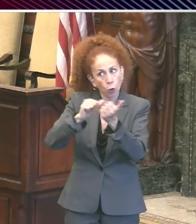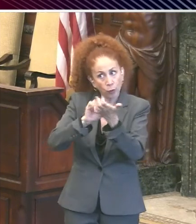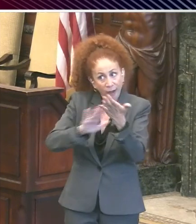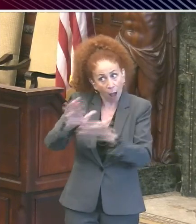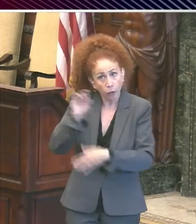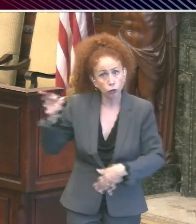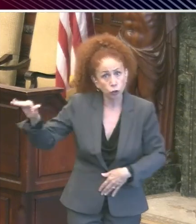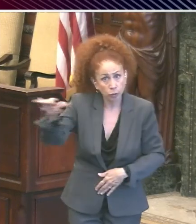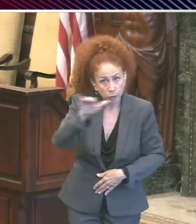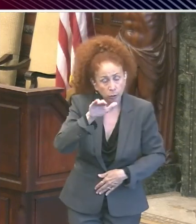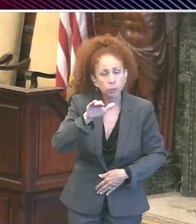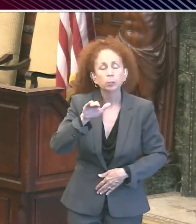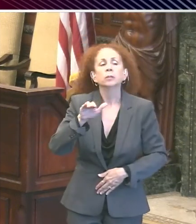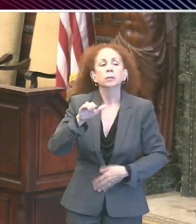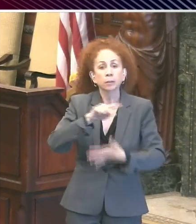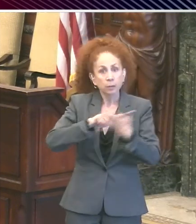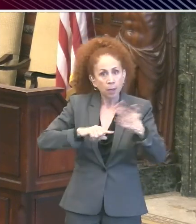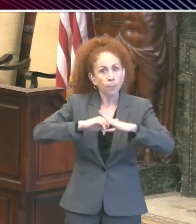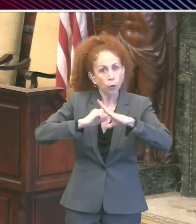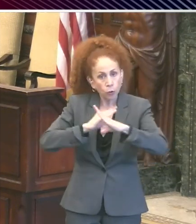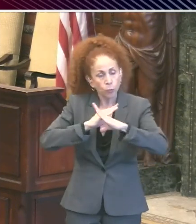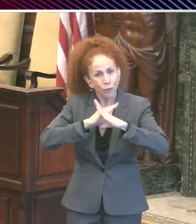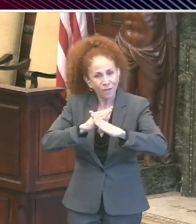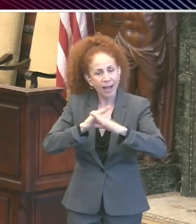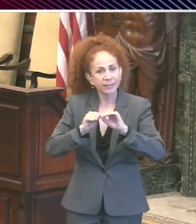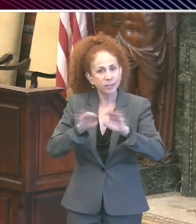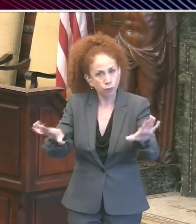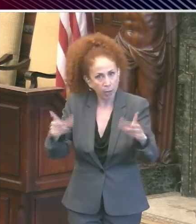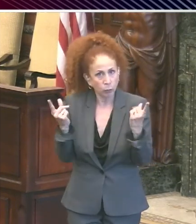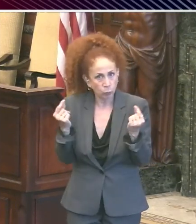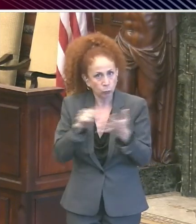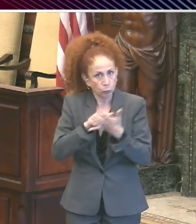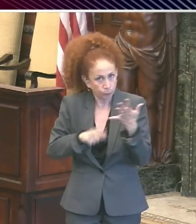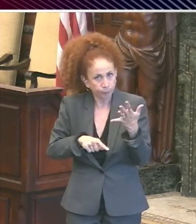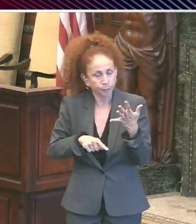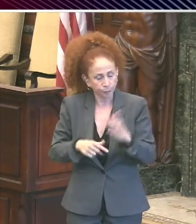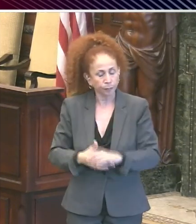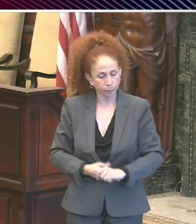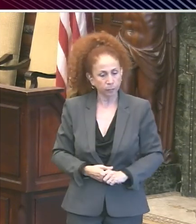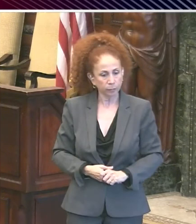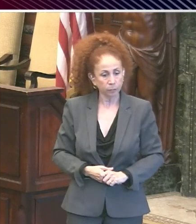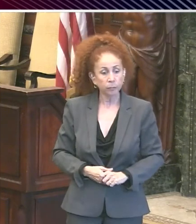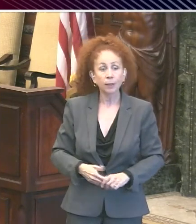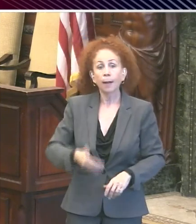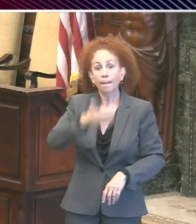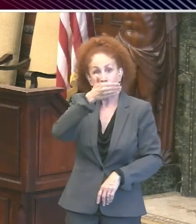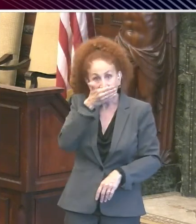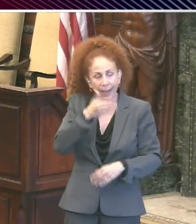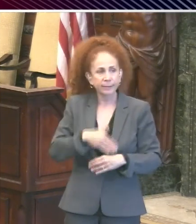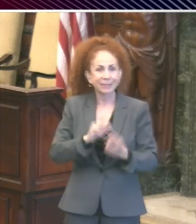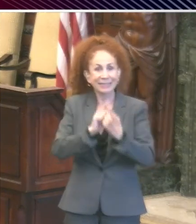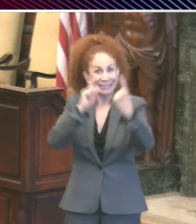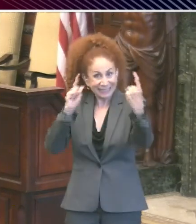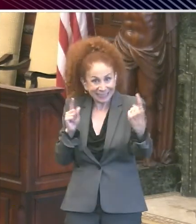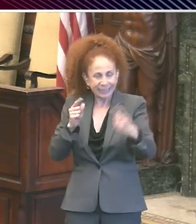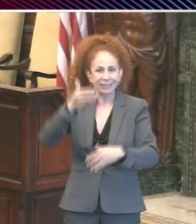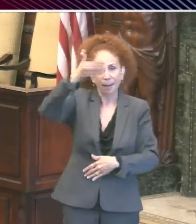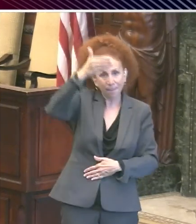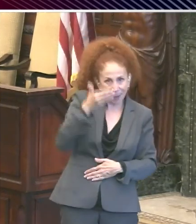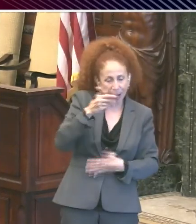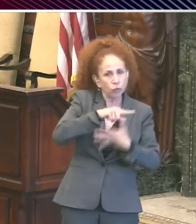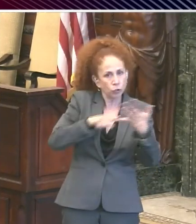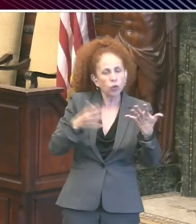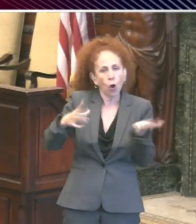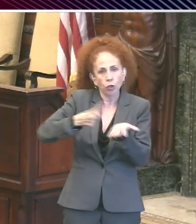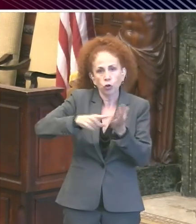colleges, the precautions they need to be taking to prevent spread of the virus from one person to another, such as masks and distance and barriers and all the things we've been talking